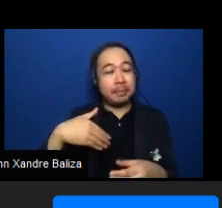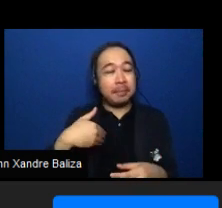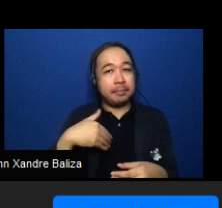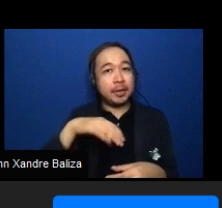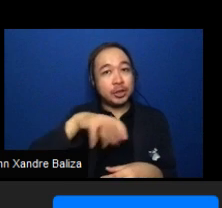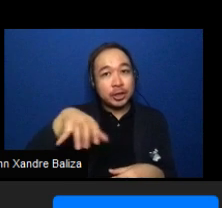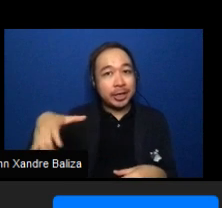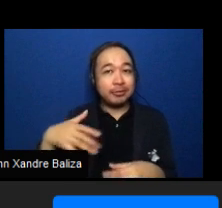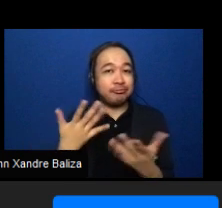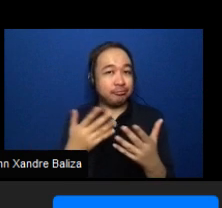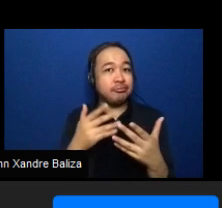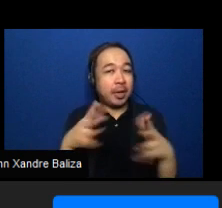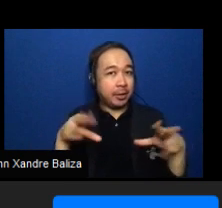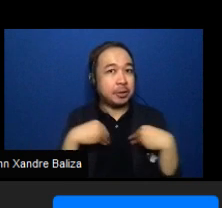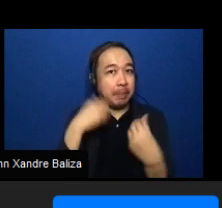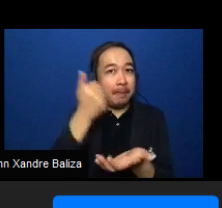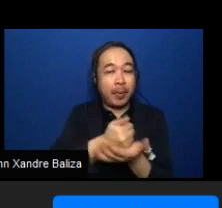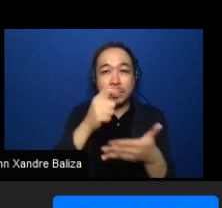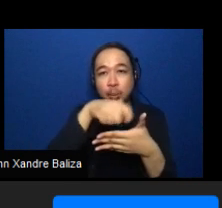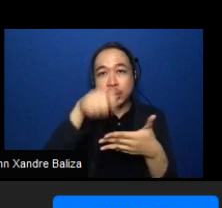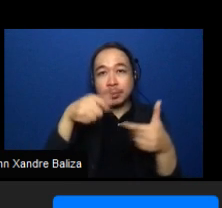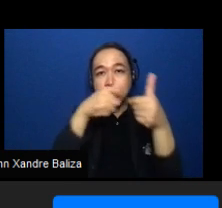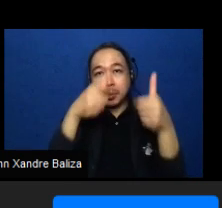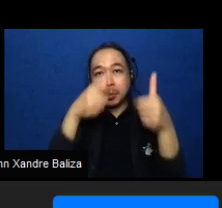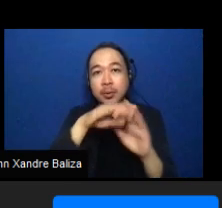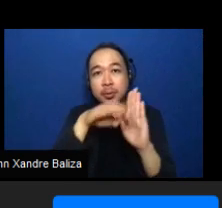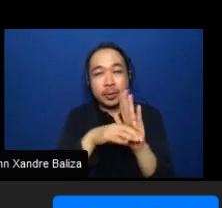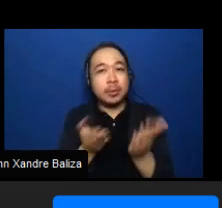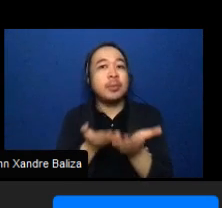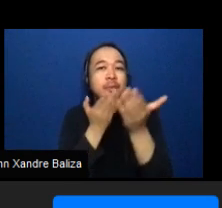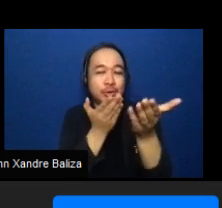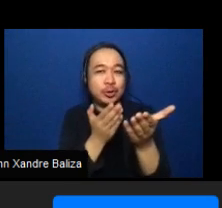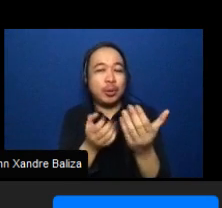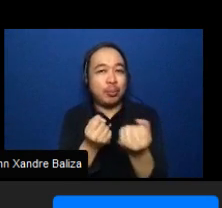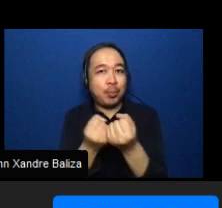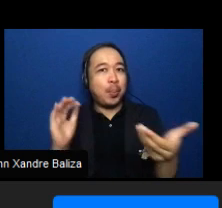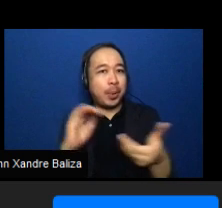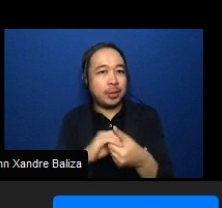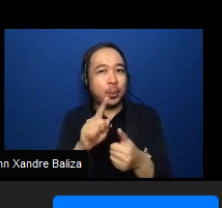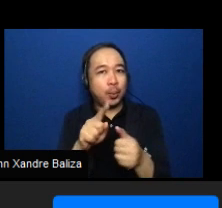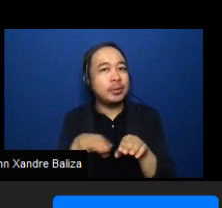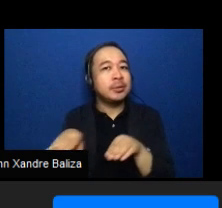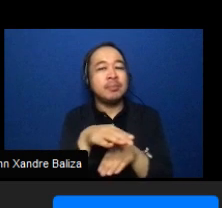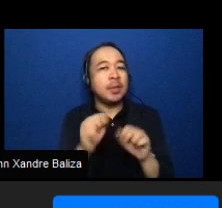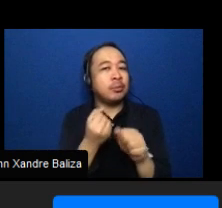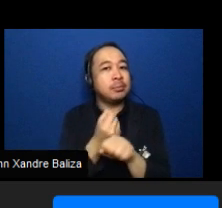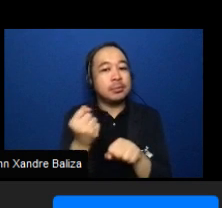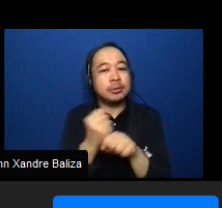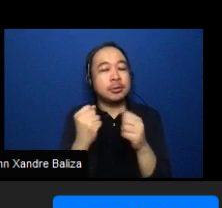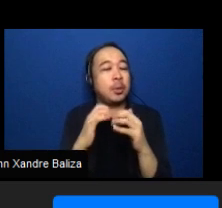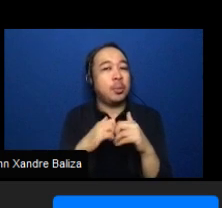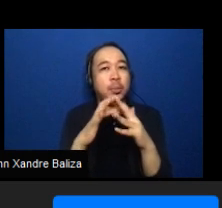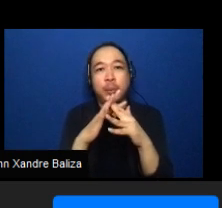offer our partnership in its implementation as one step down the path towards building a resilient